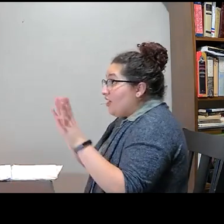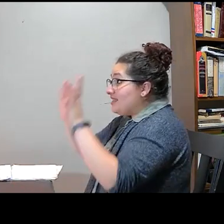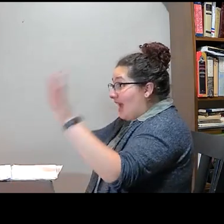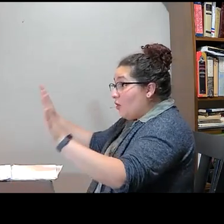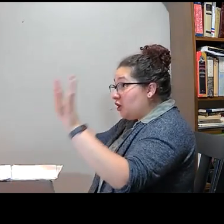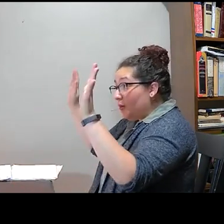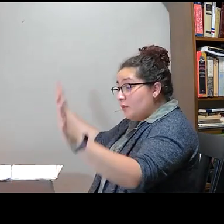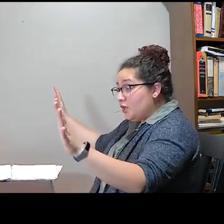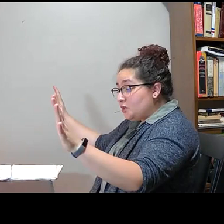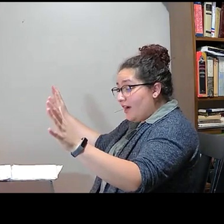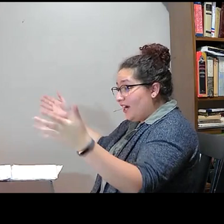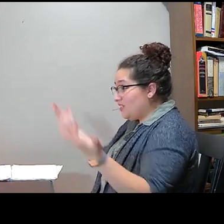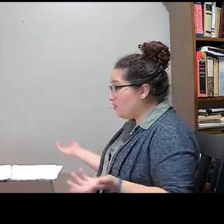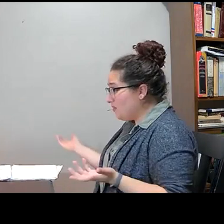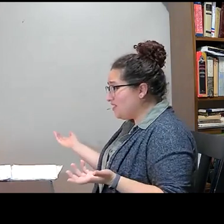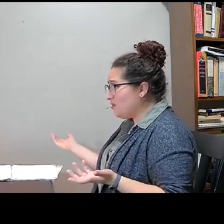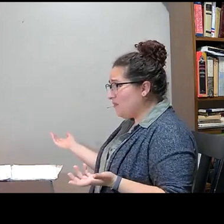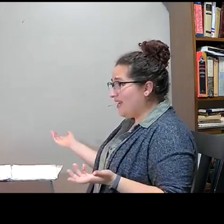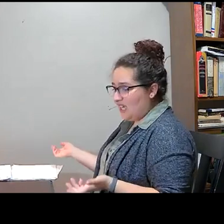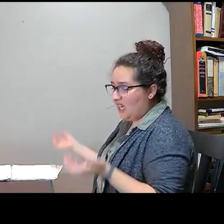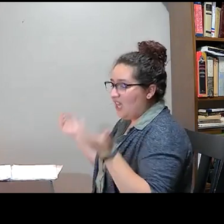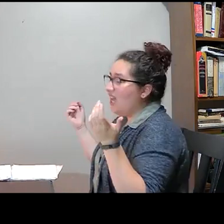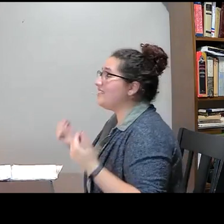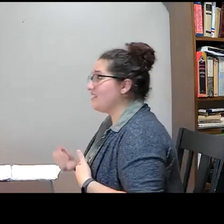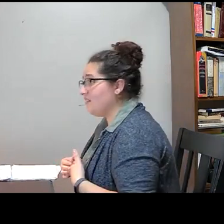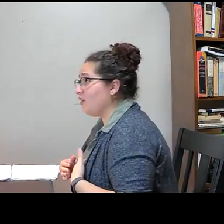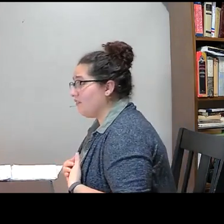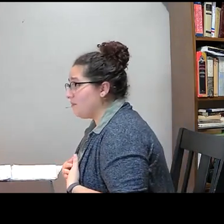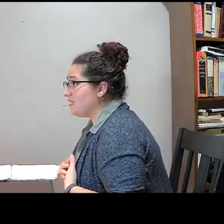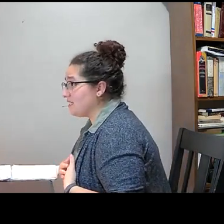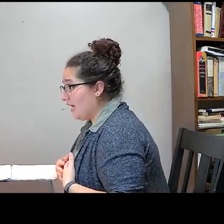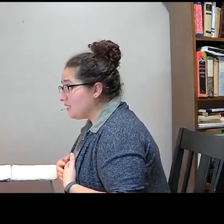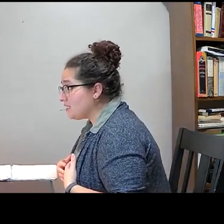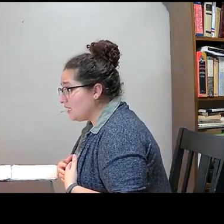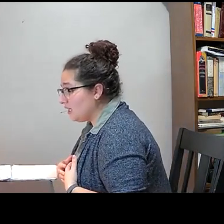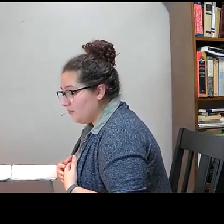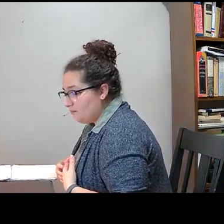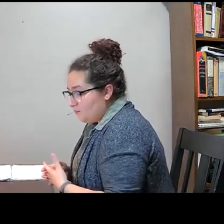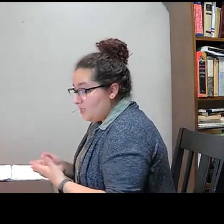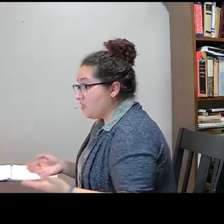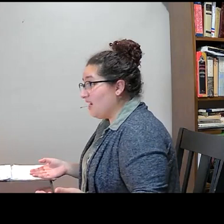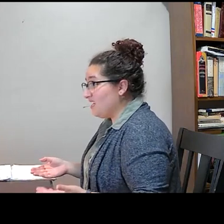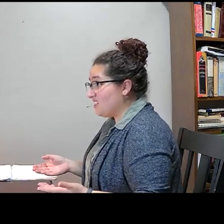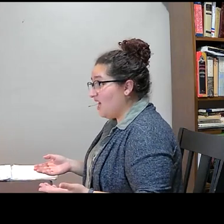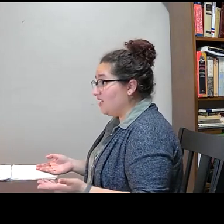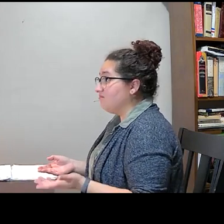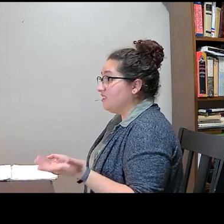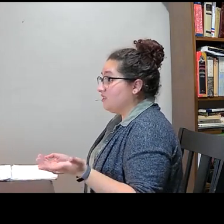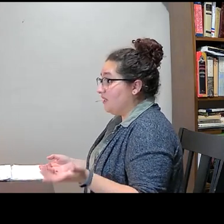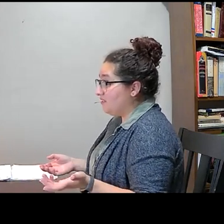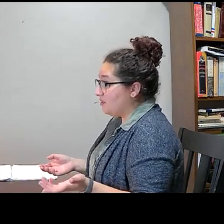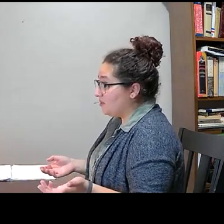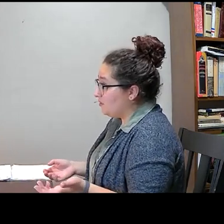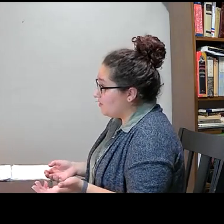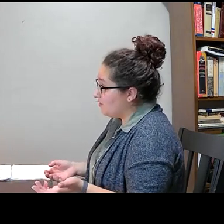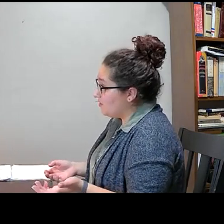The Downer Mortuary! Don't you want to do the right thing and save our family's legacy? Someone has to die. And it's better